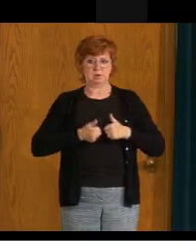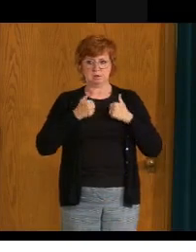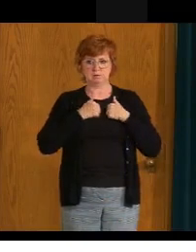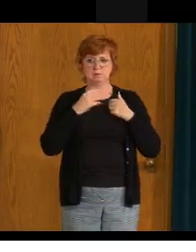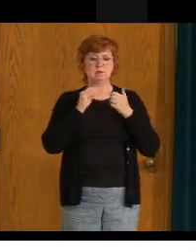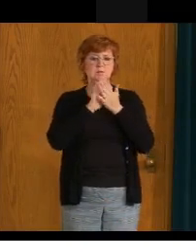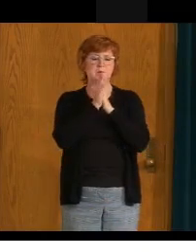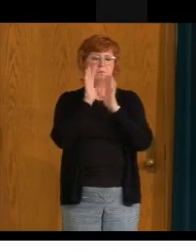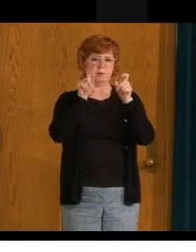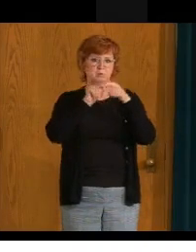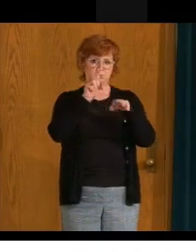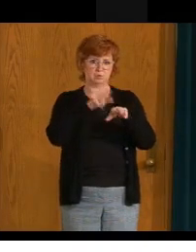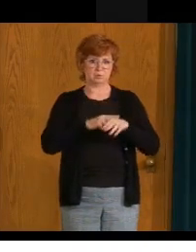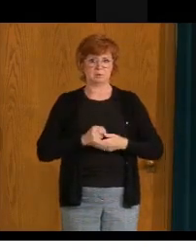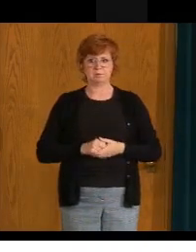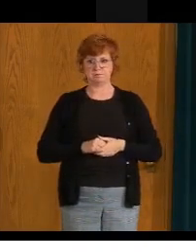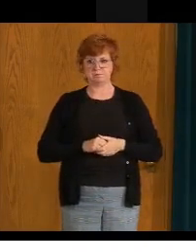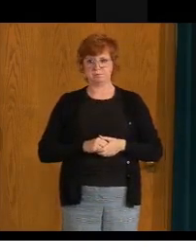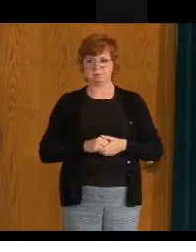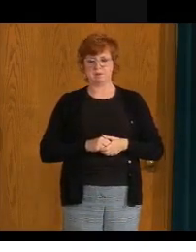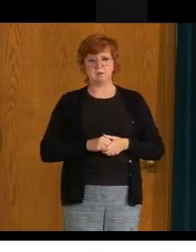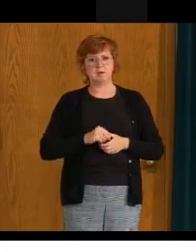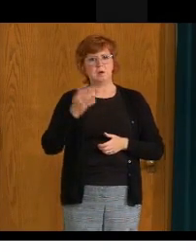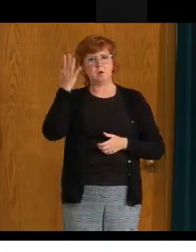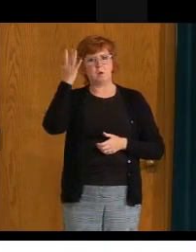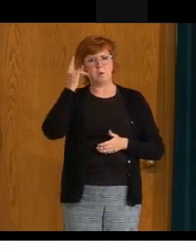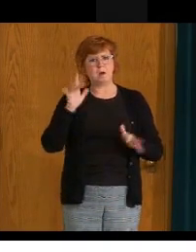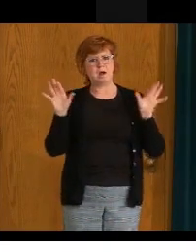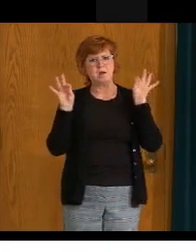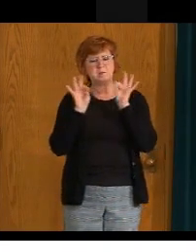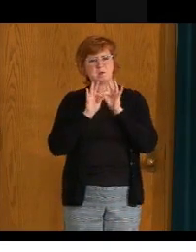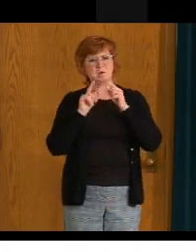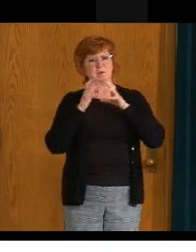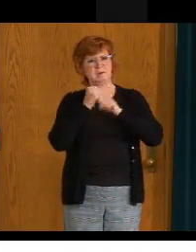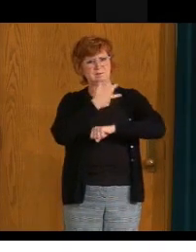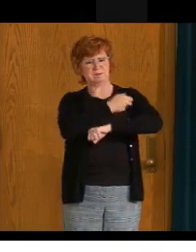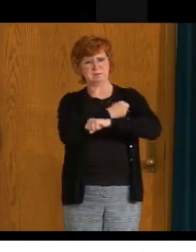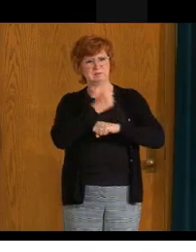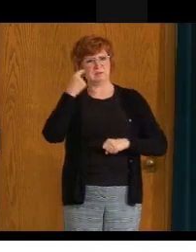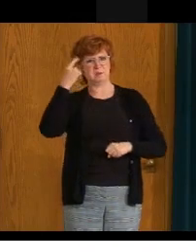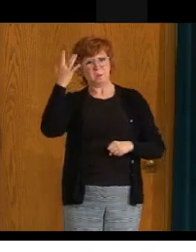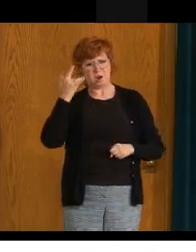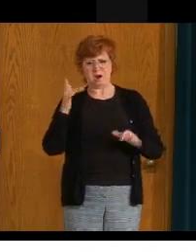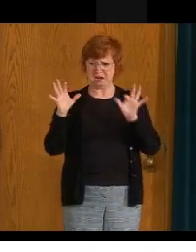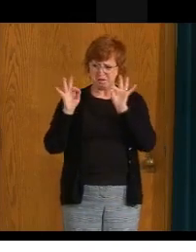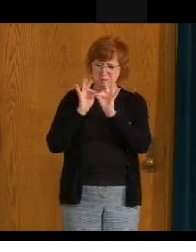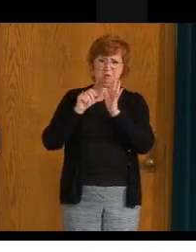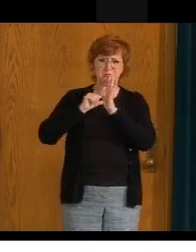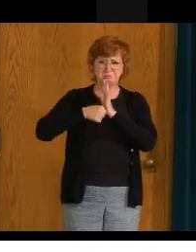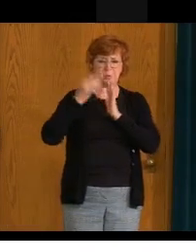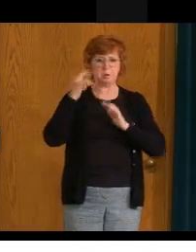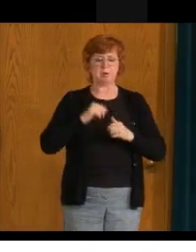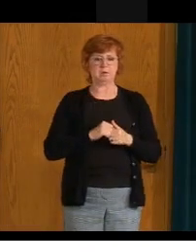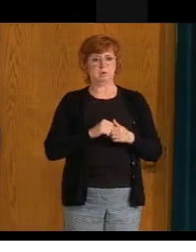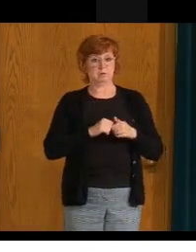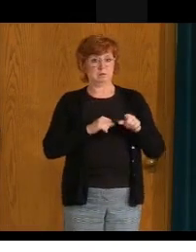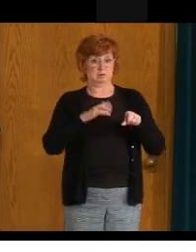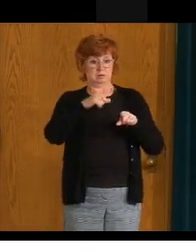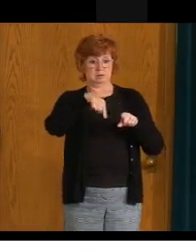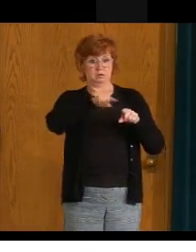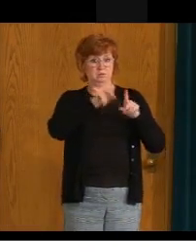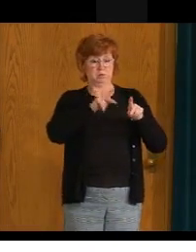Why is it critical to get the vaccine? So again, we know unvaccinated people are exponentially more likely to get sick,